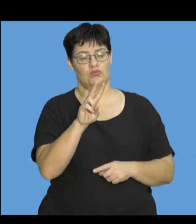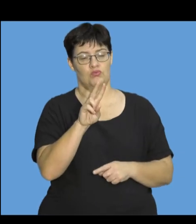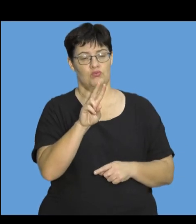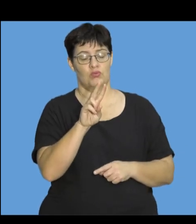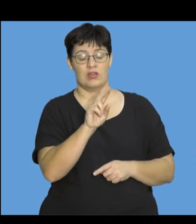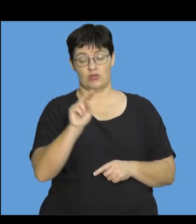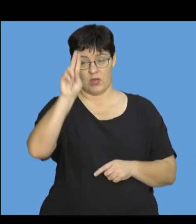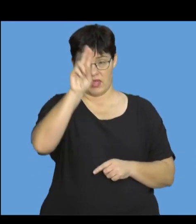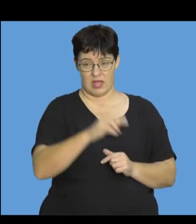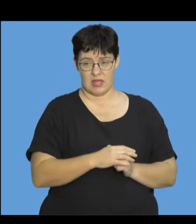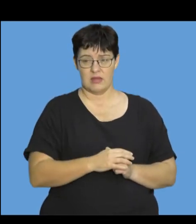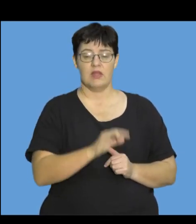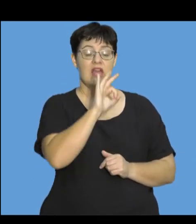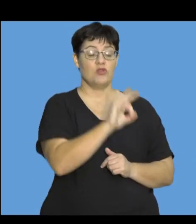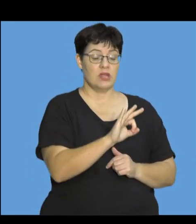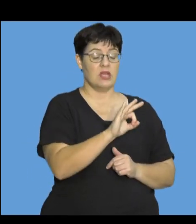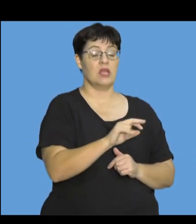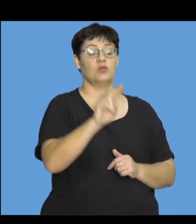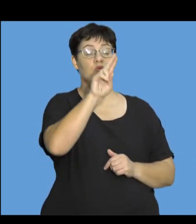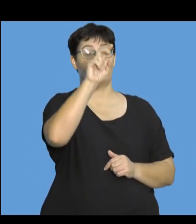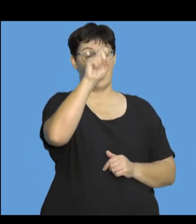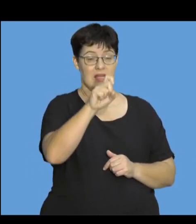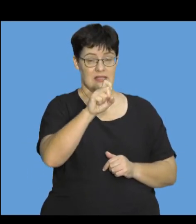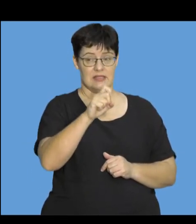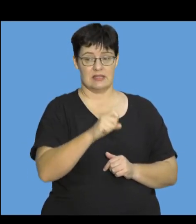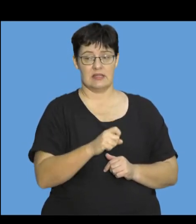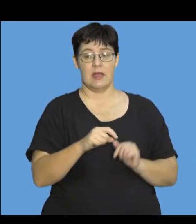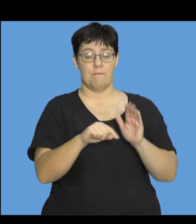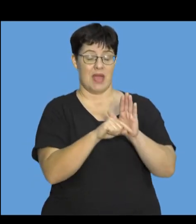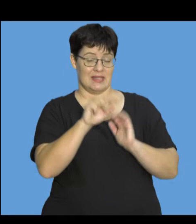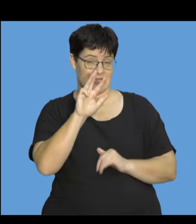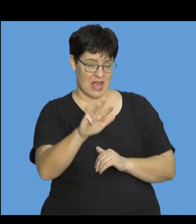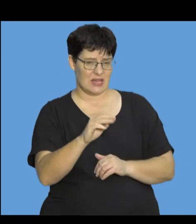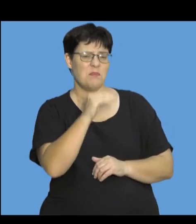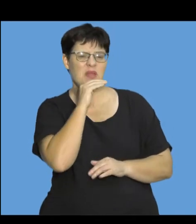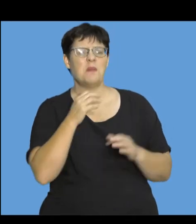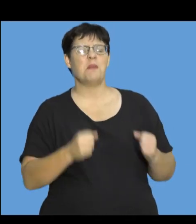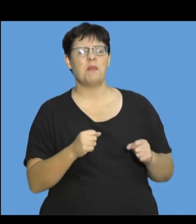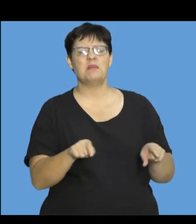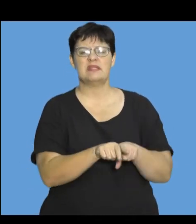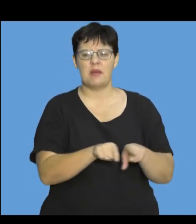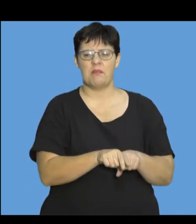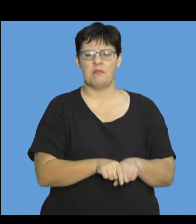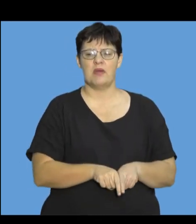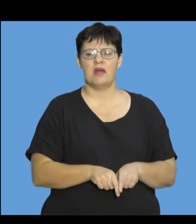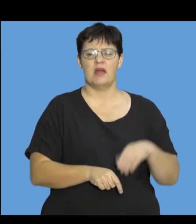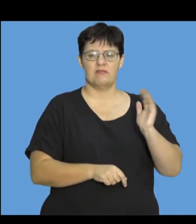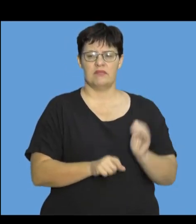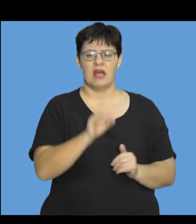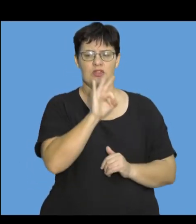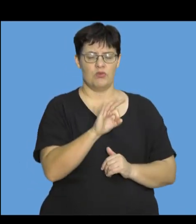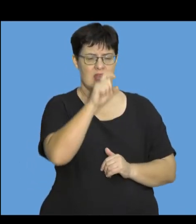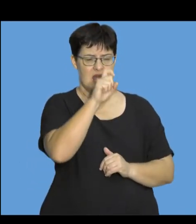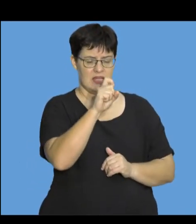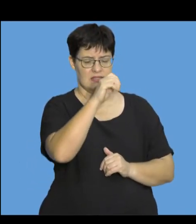have 3 to the exponent of 2x minus 9, this is the same as 3 to the exponent of x all